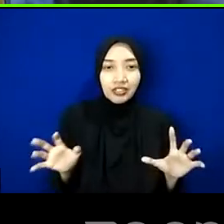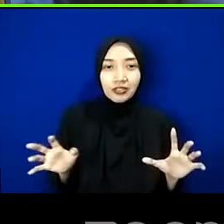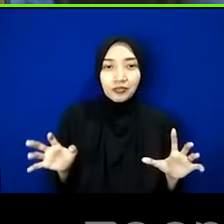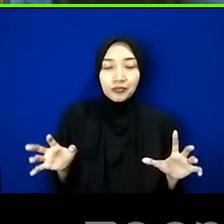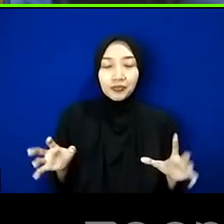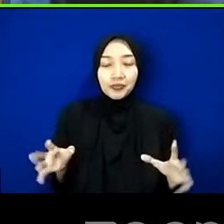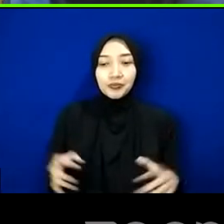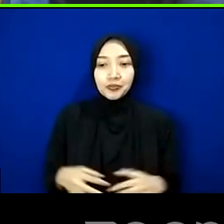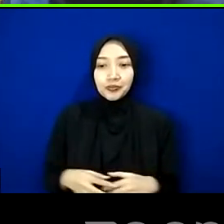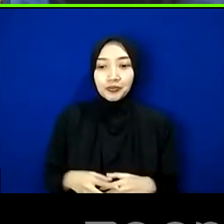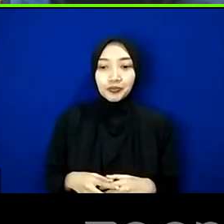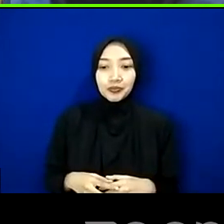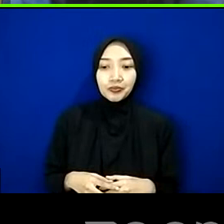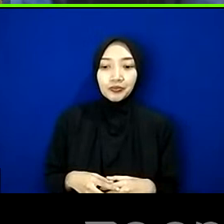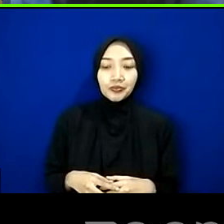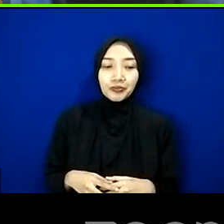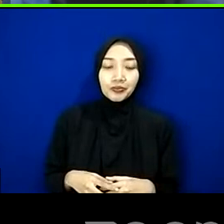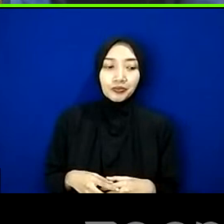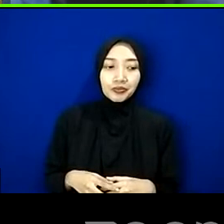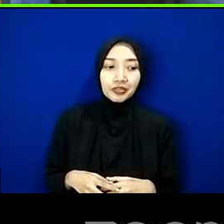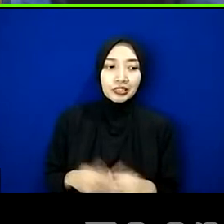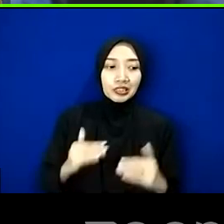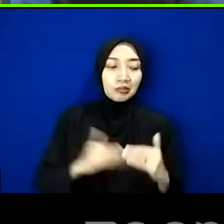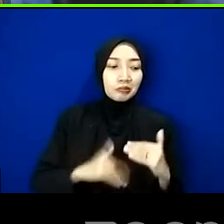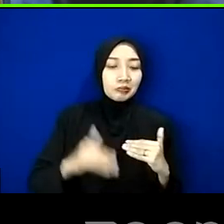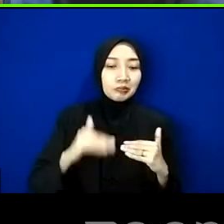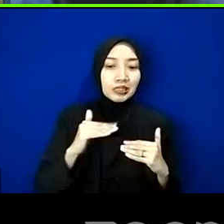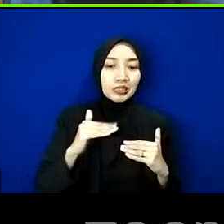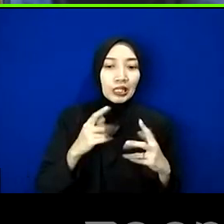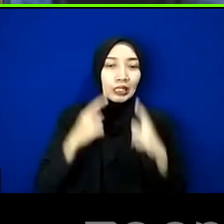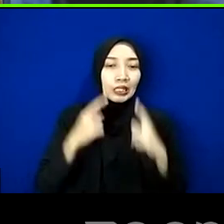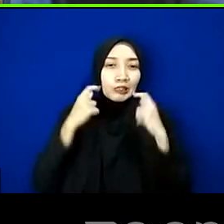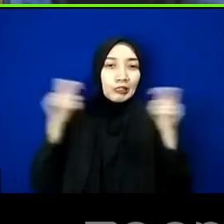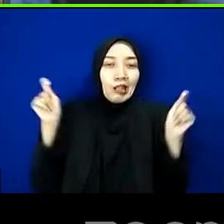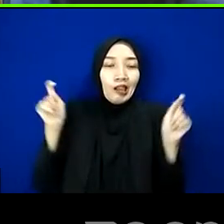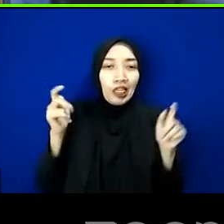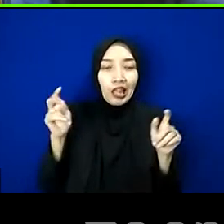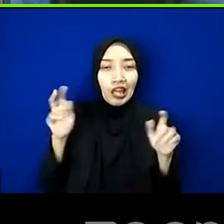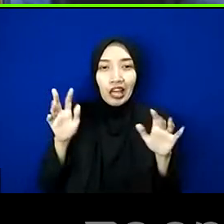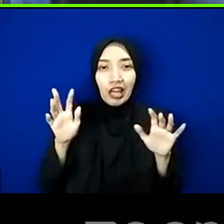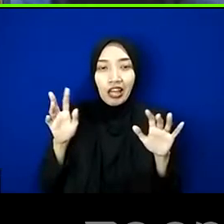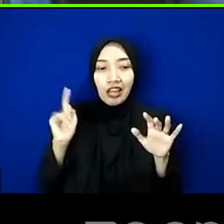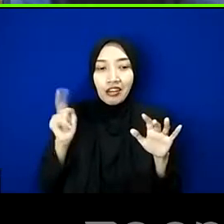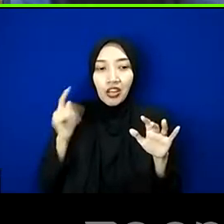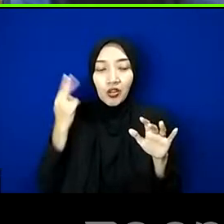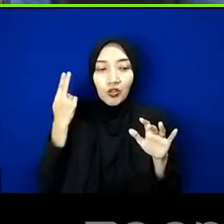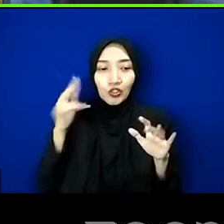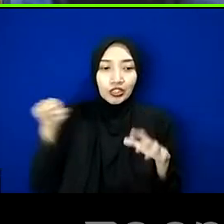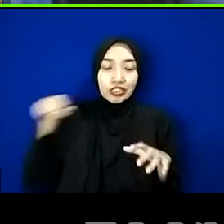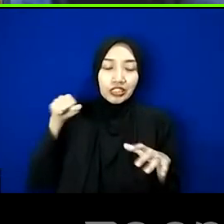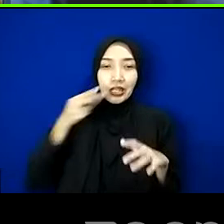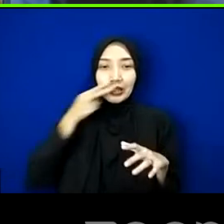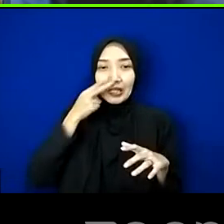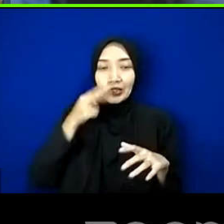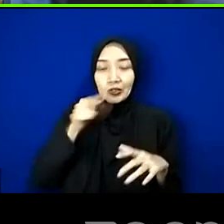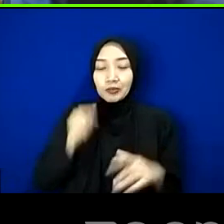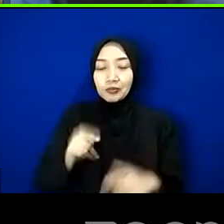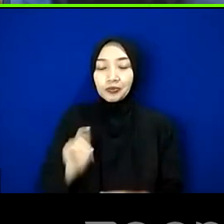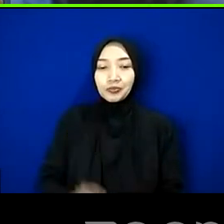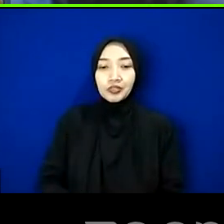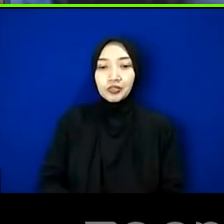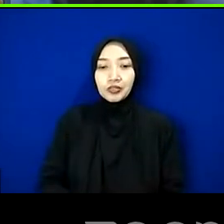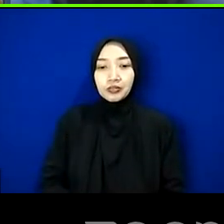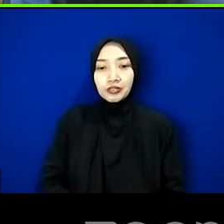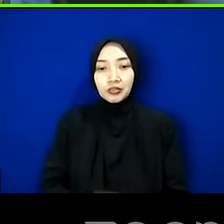of death penalty for the couple of years due to the war on drugs narrative. But if we see the trend of the crimes,